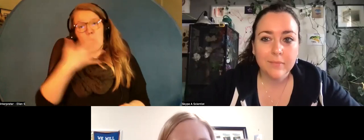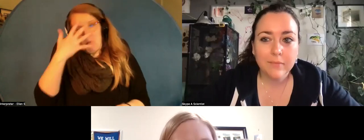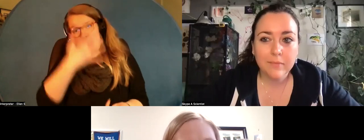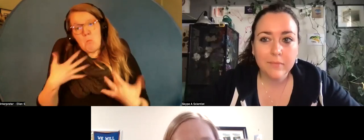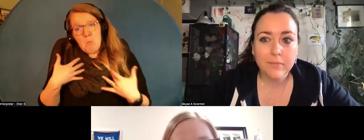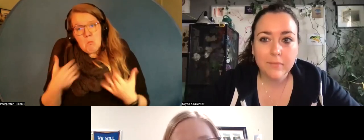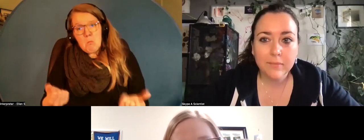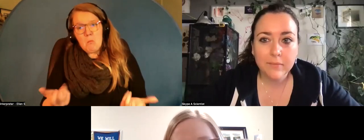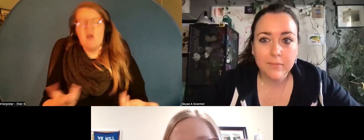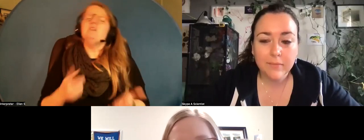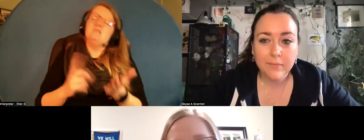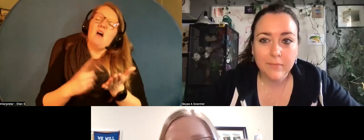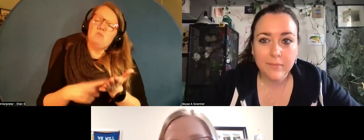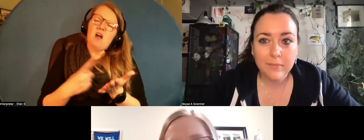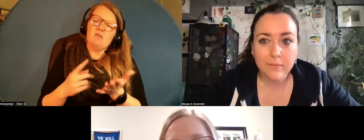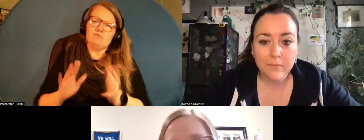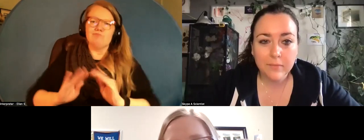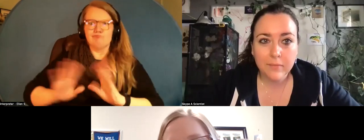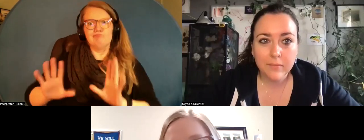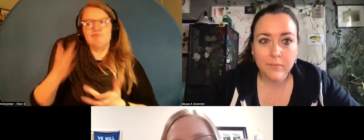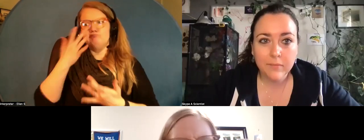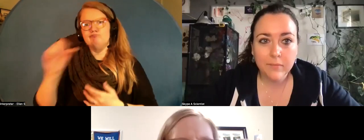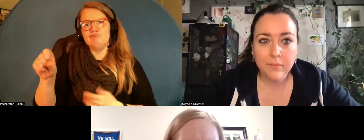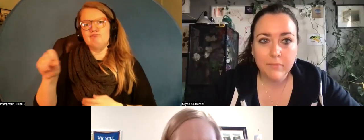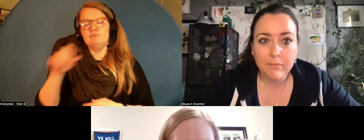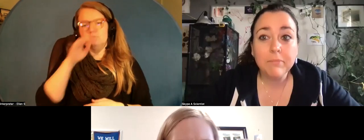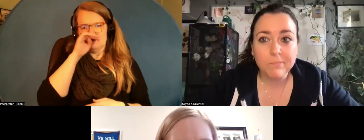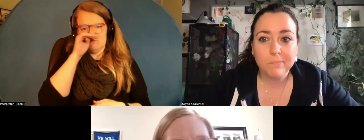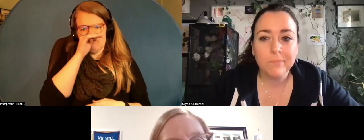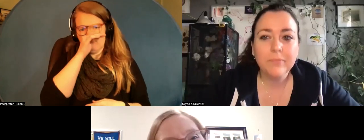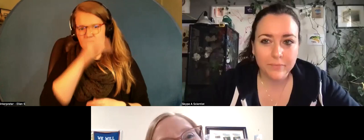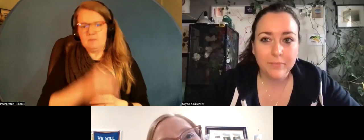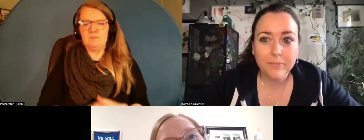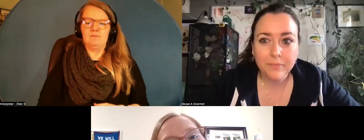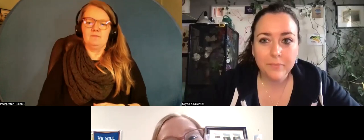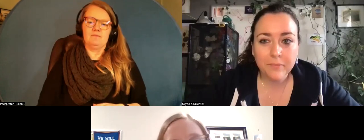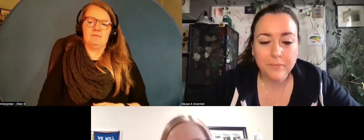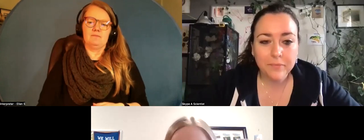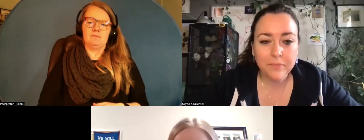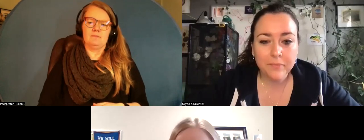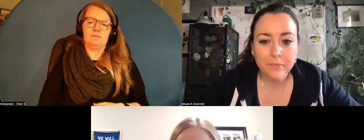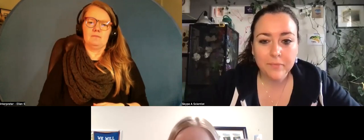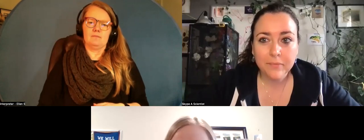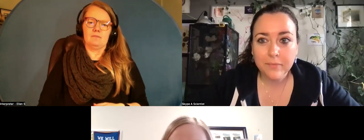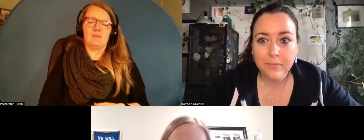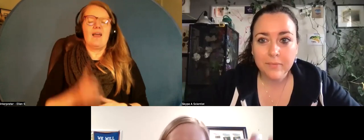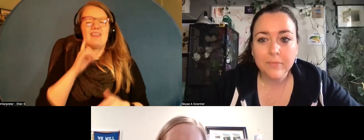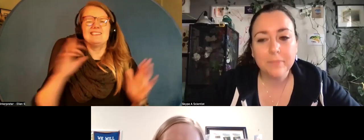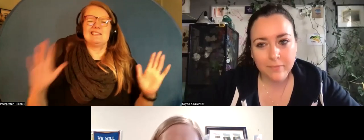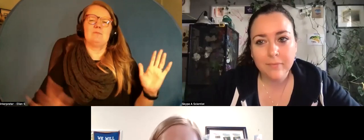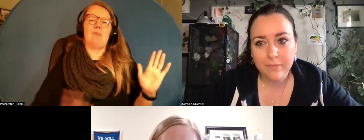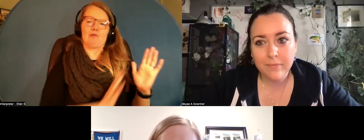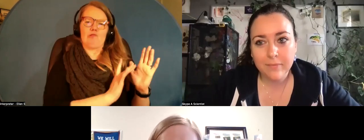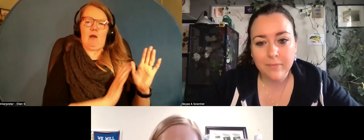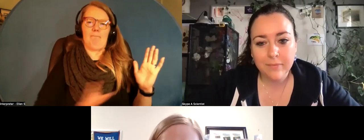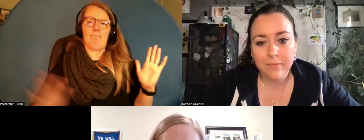we can see that they have, they look less healthy, right? And so I think it's a spectrum. And so a